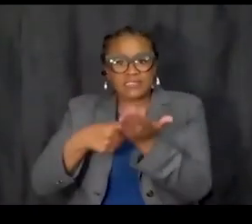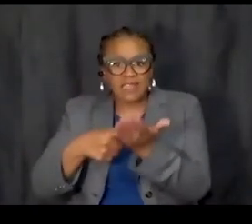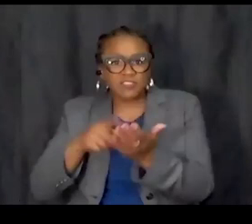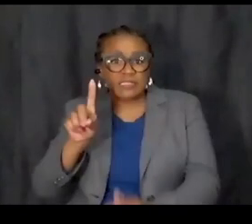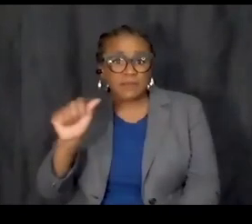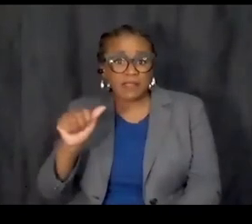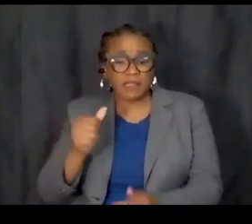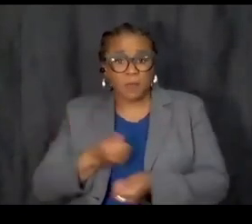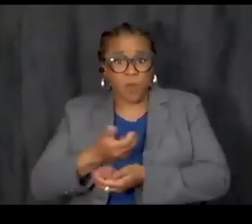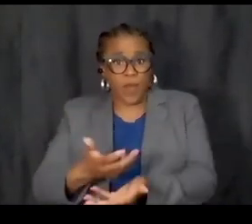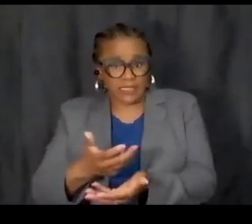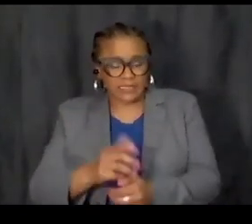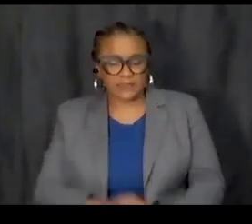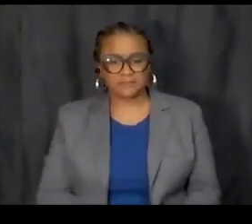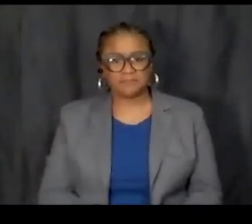brief introduction.